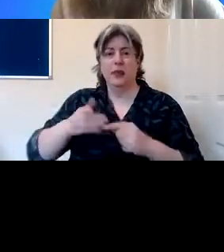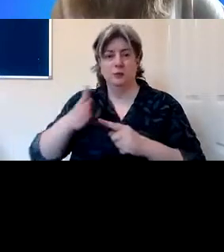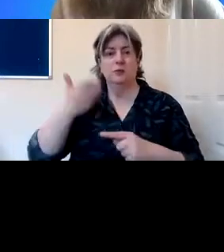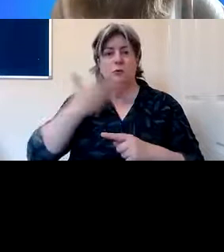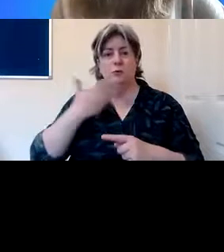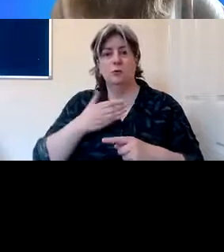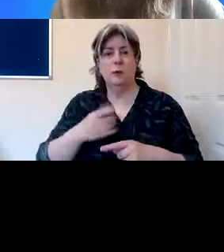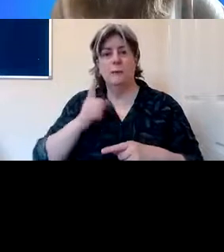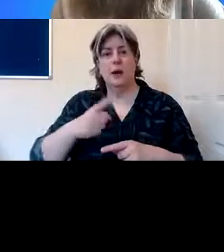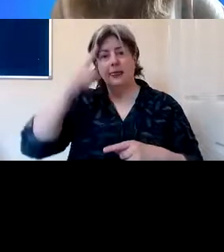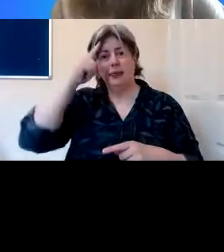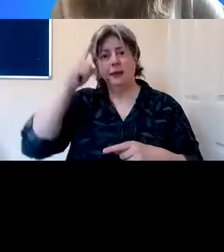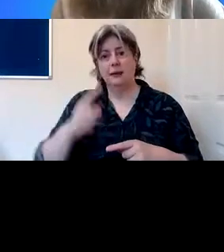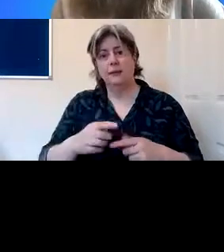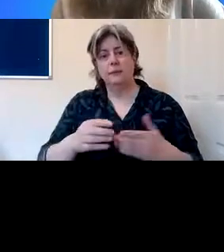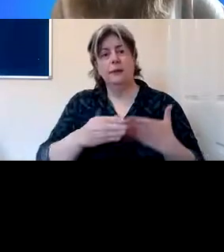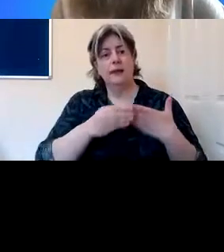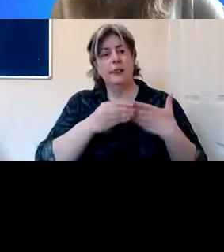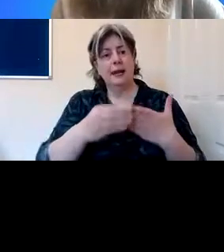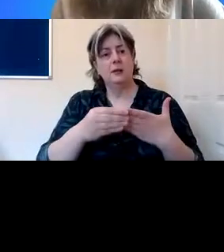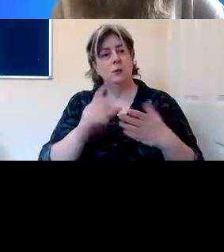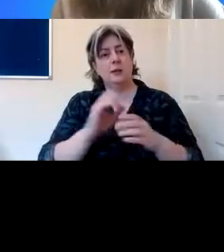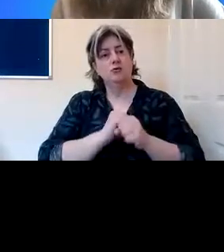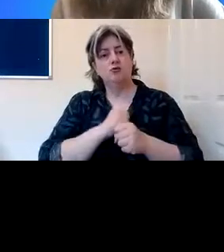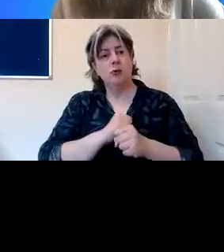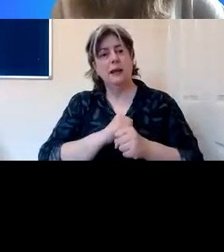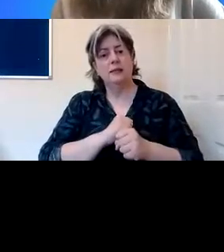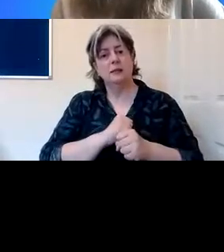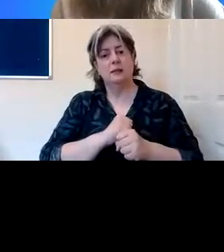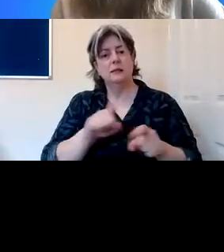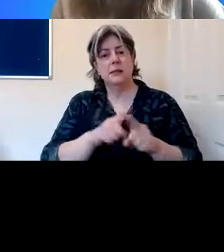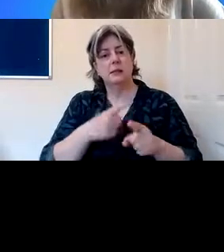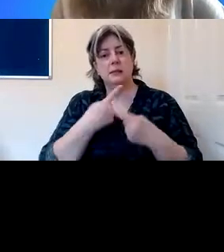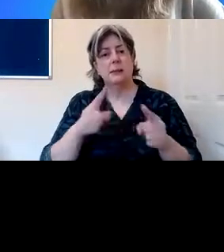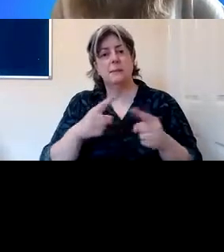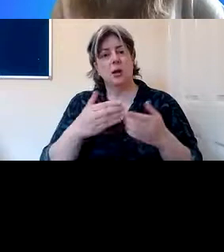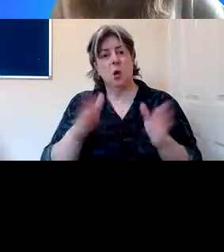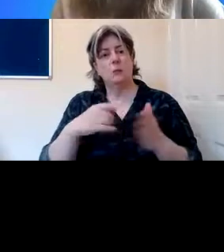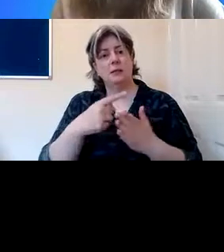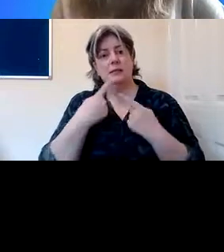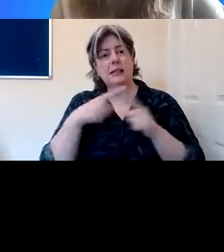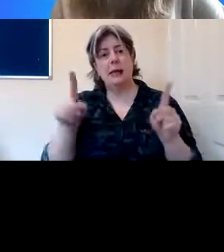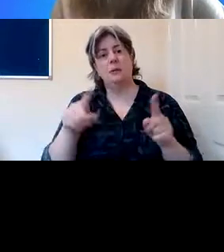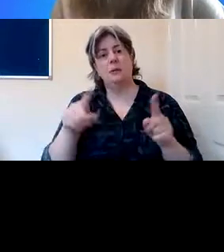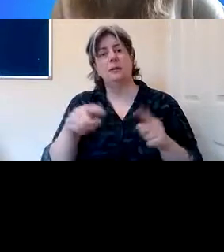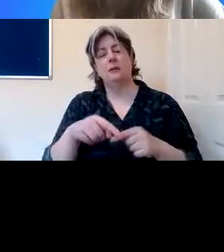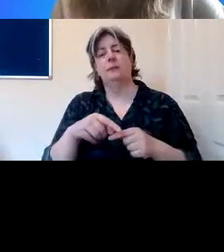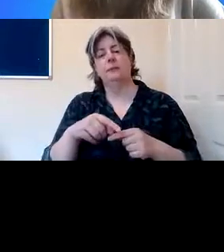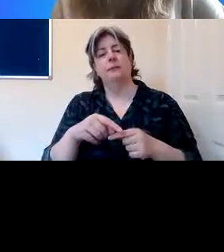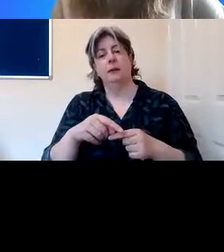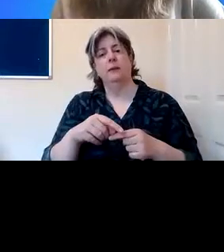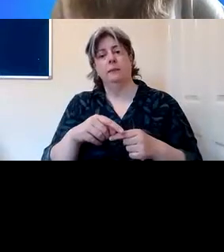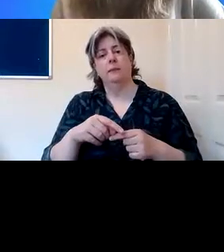leaders, especially with the stress and strain, as I referred to in my opening statement about the increase in the level